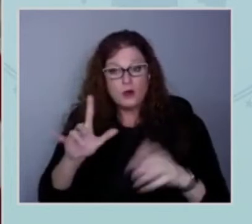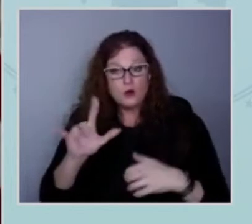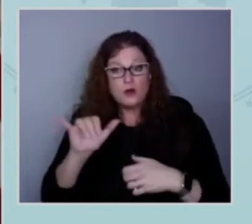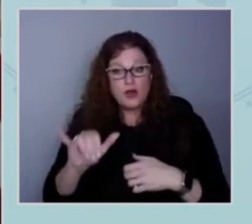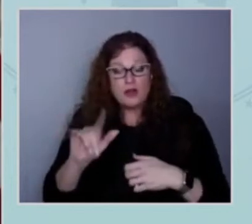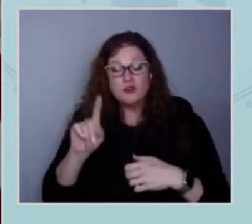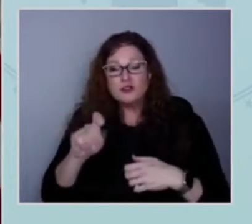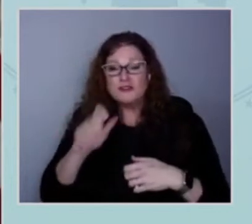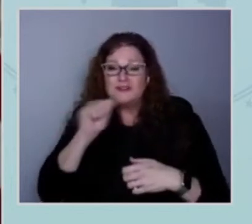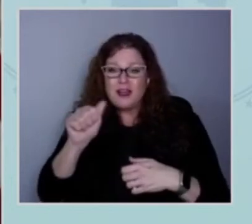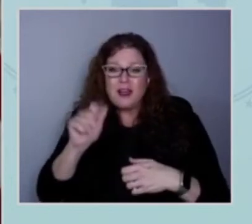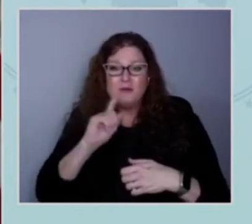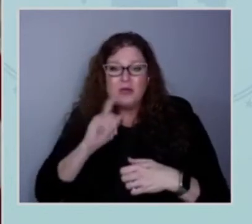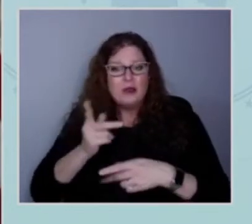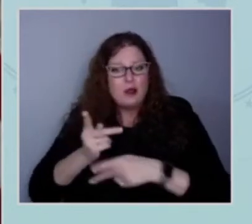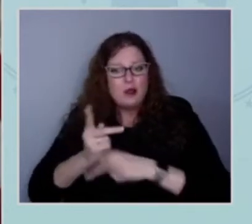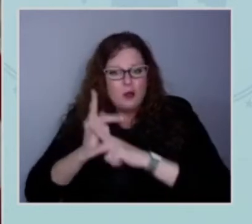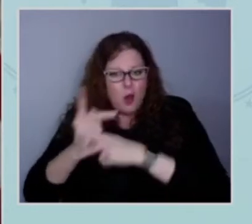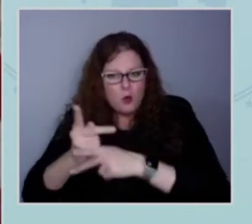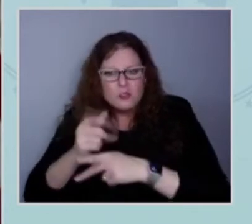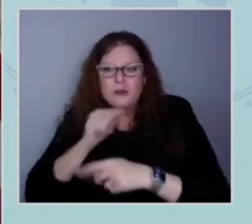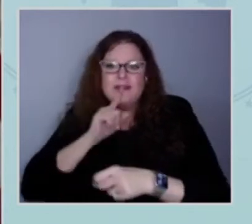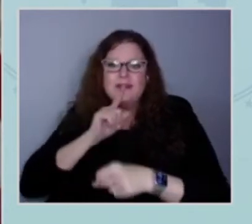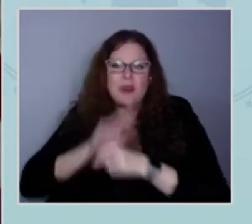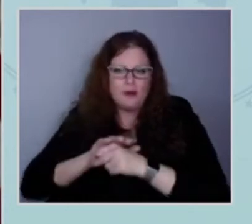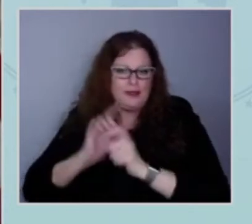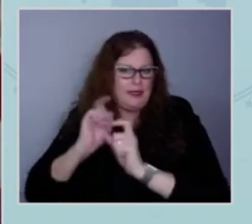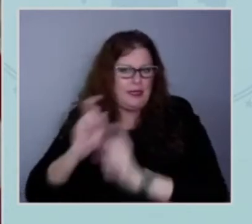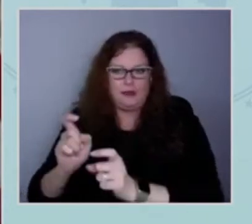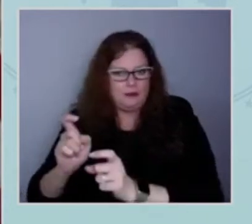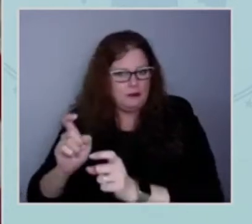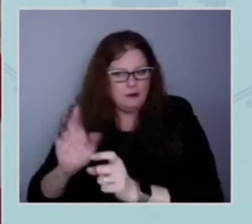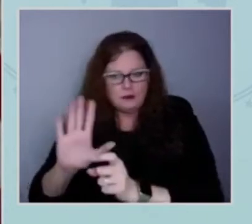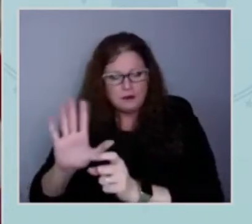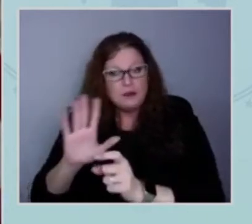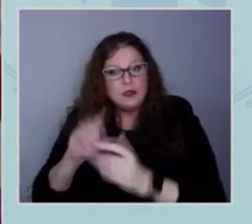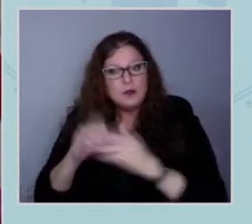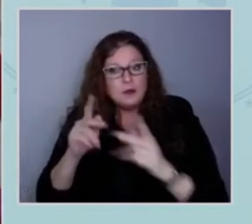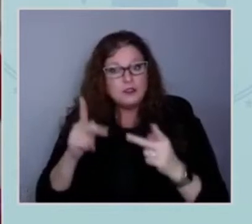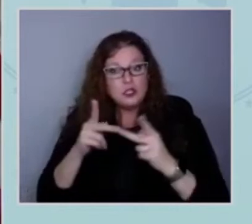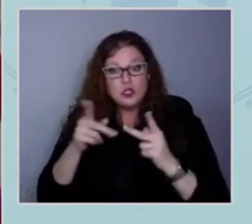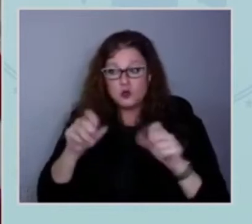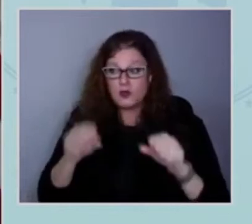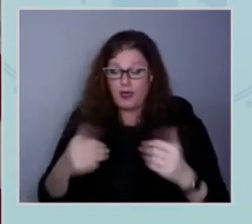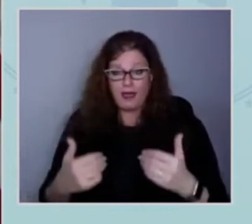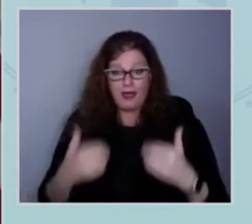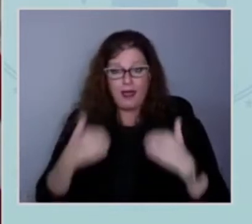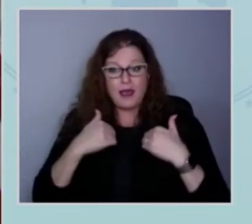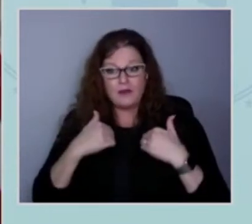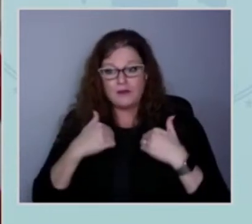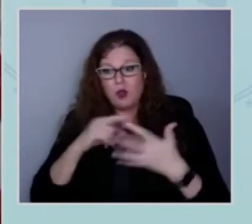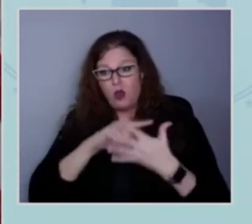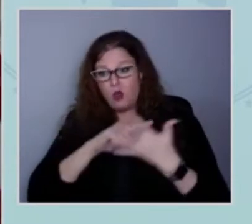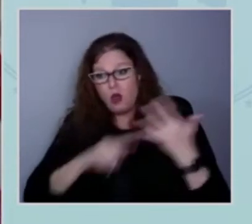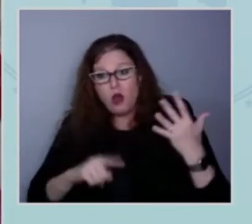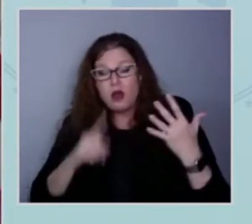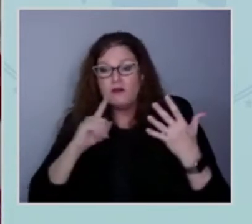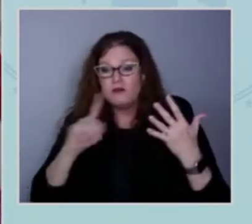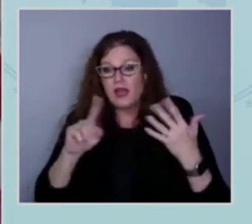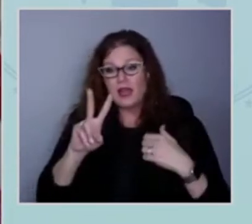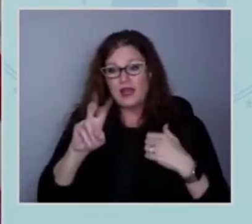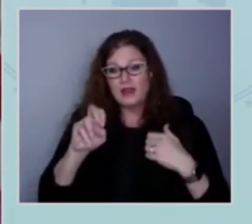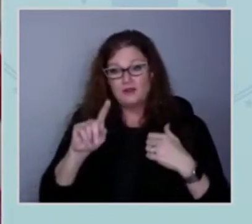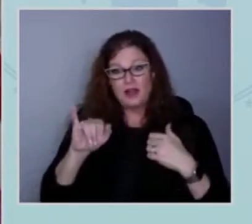open and open safely. And there's ways to do that, and it should not be a loan, it should be a guarantee. You should be